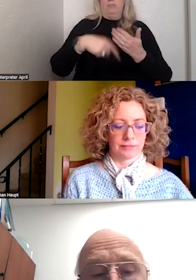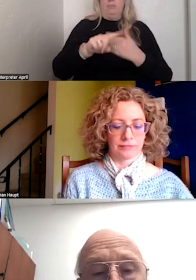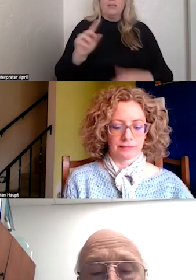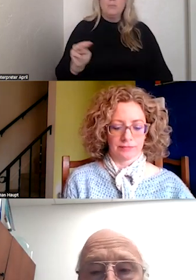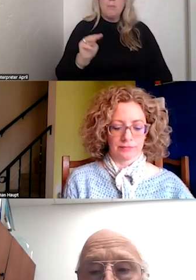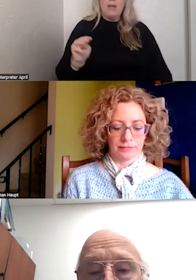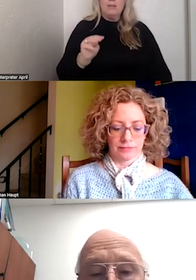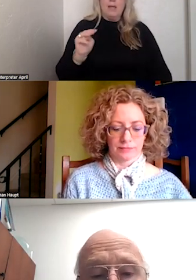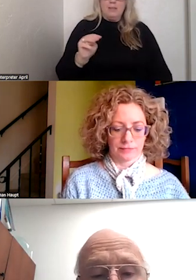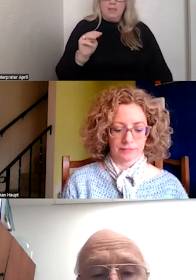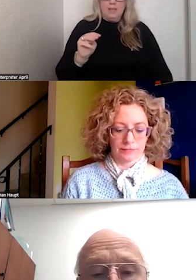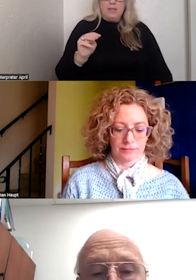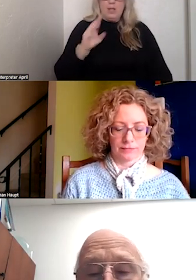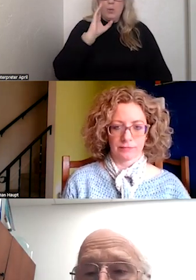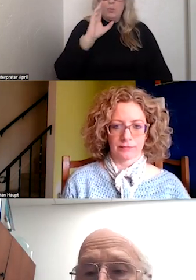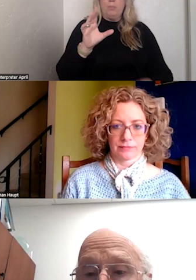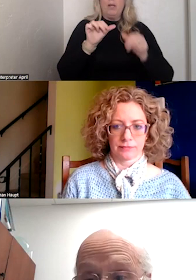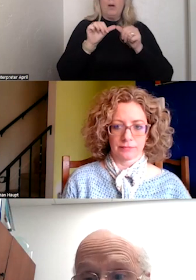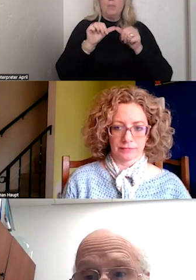new permanent